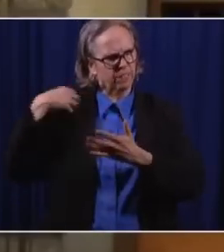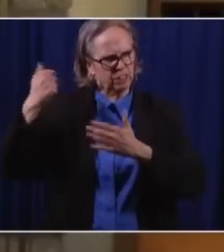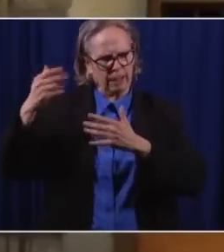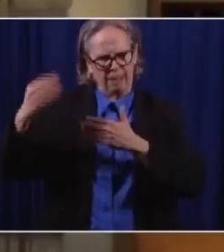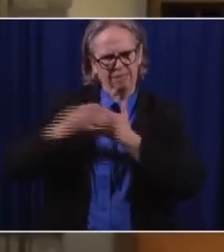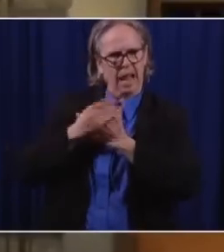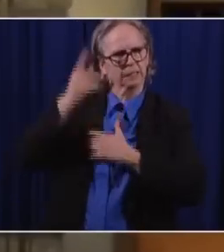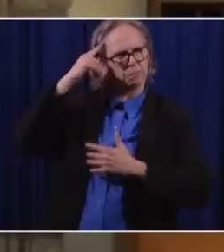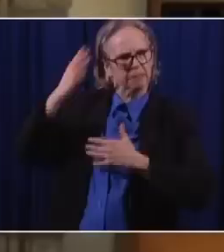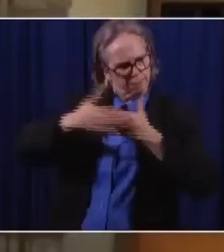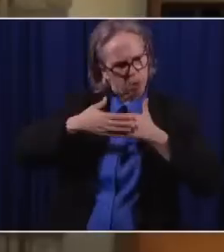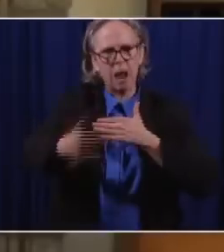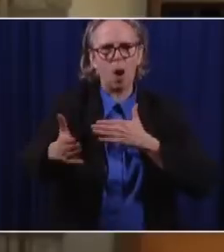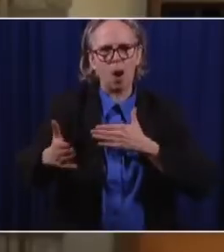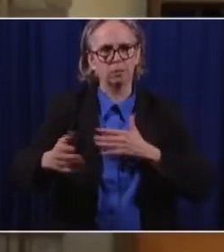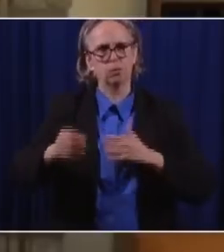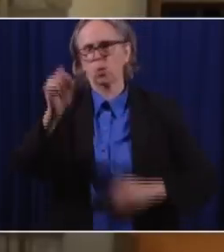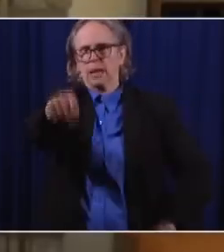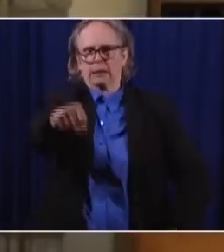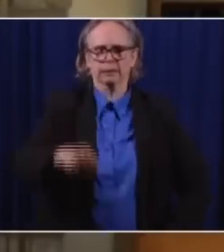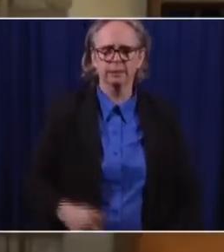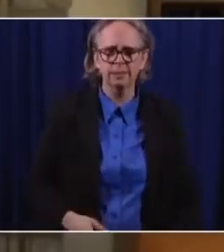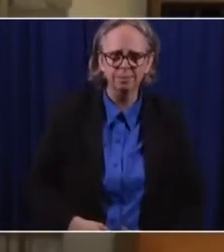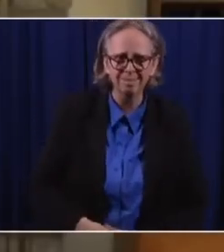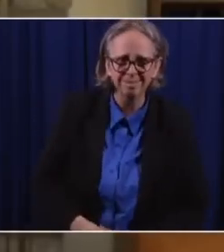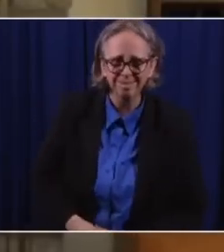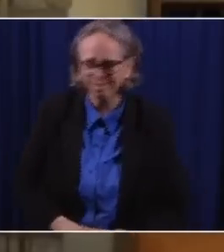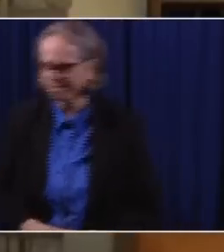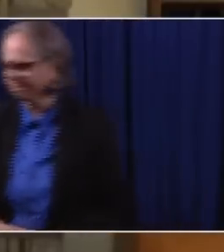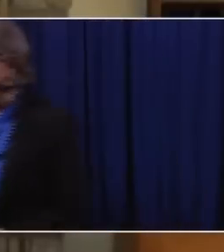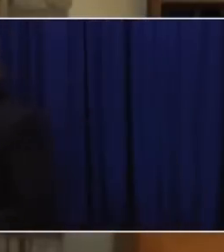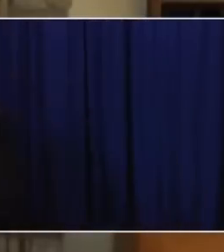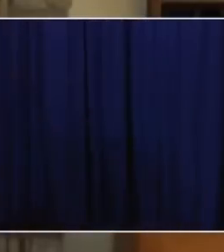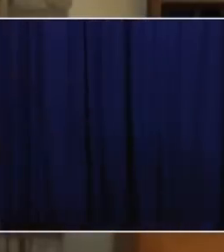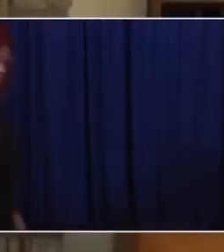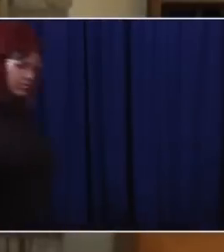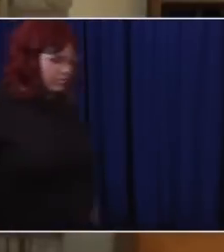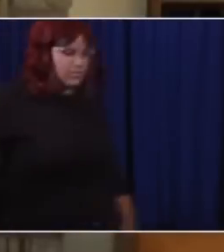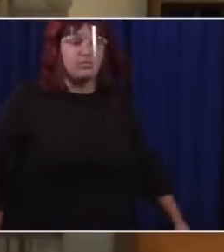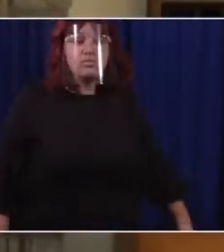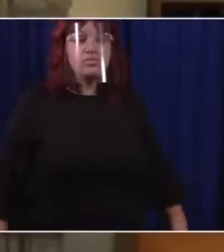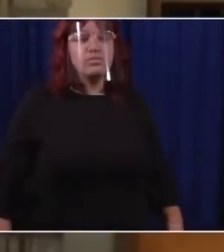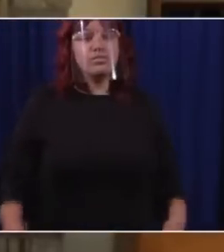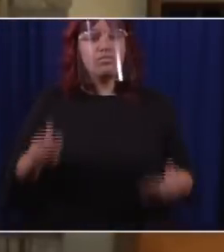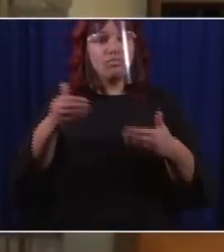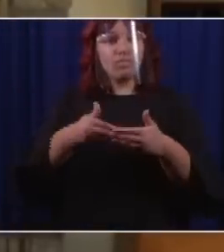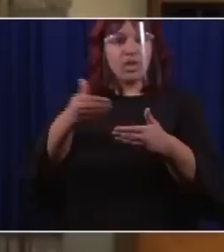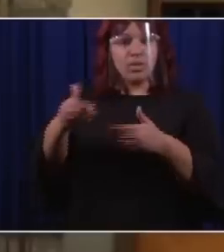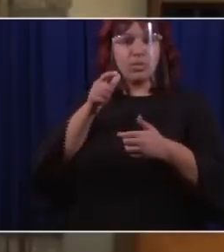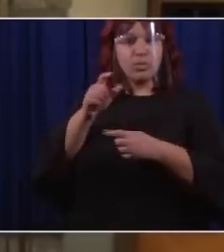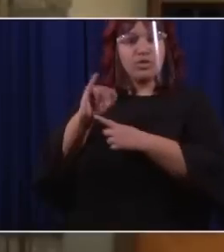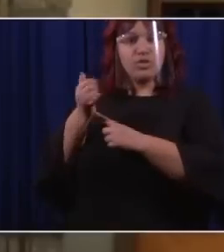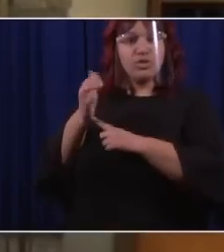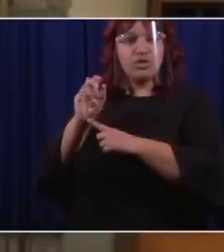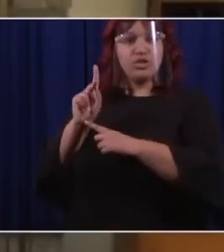Next question is from Jackie Borchert at the Cincinnati Enquirer. Good afternoon,